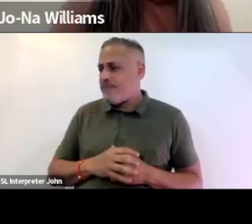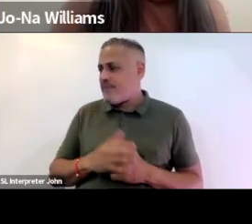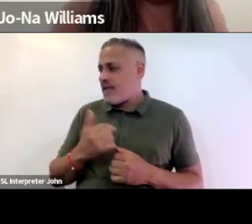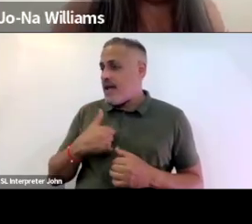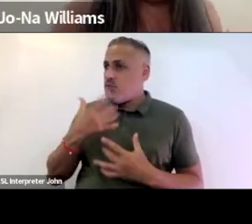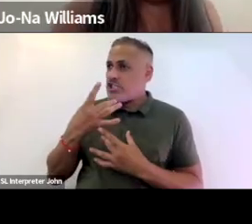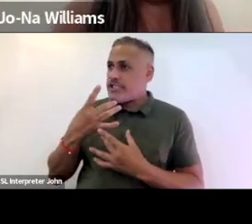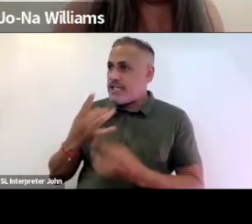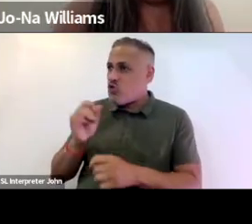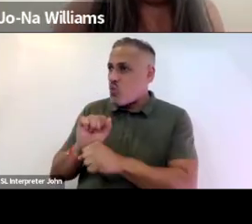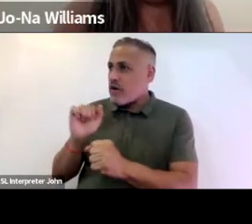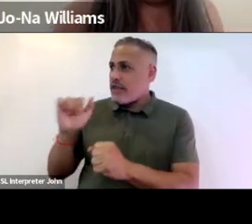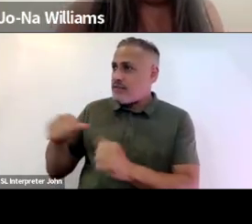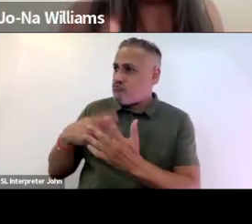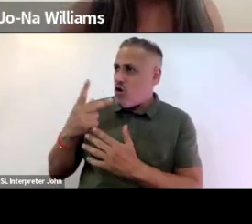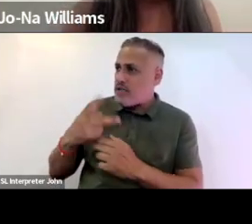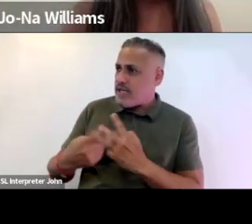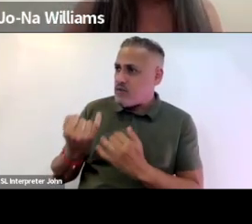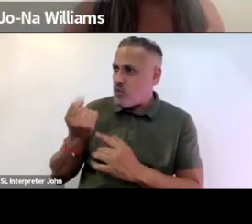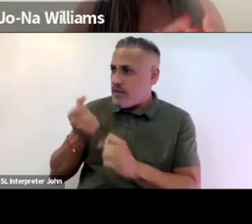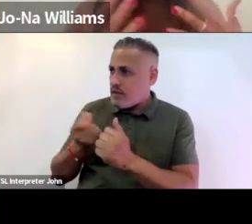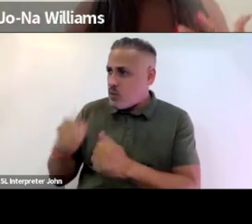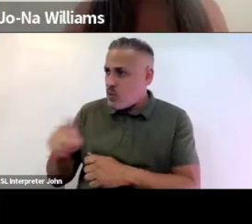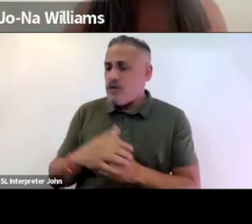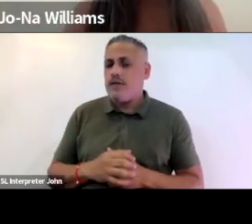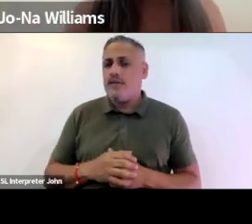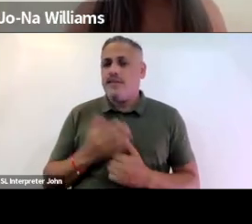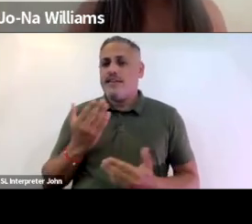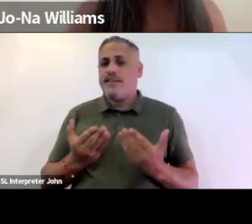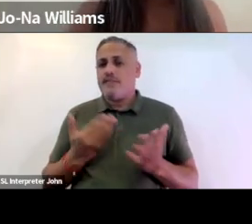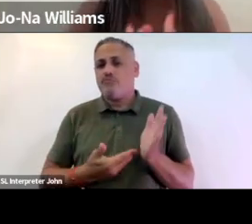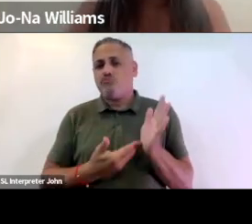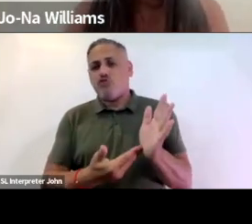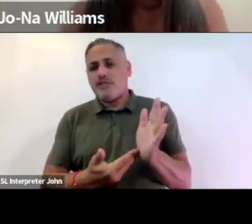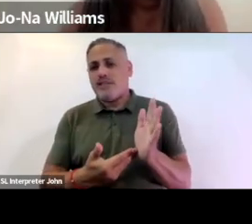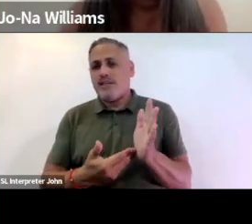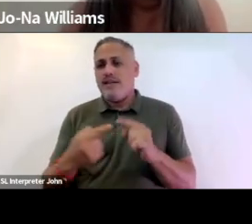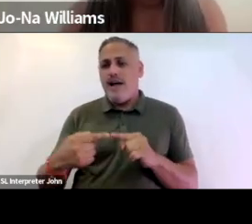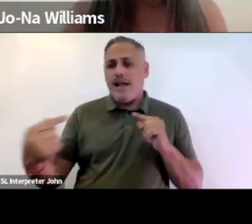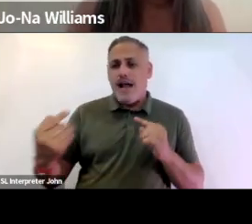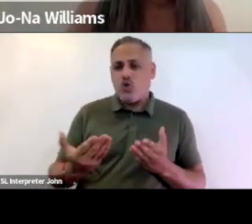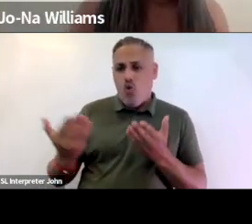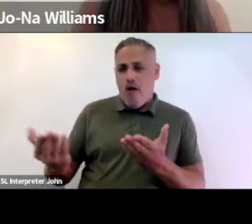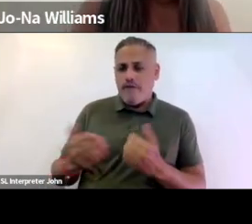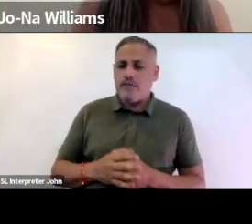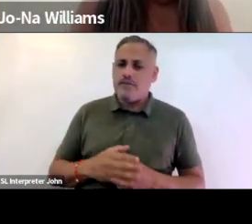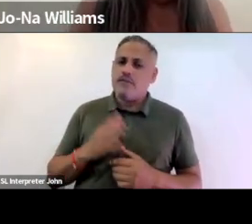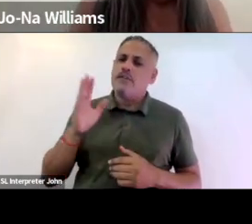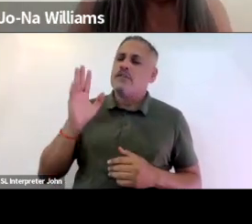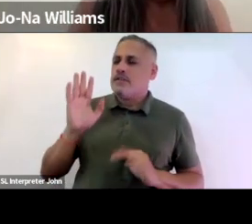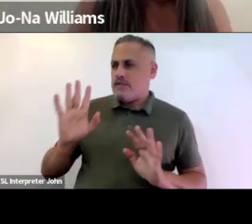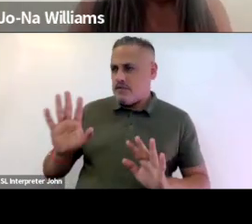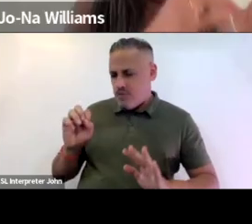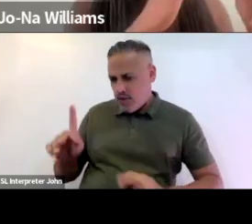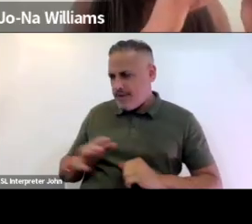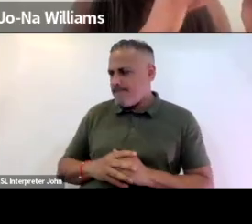was interested in working on this project." And then you might present a counter offer and say, "Okay,